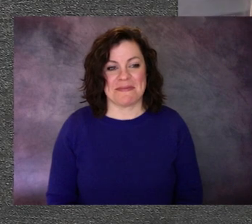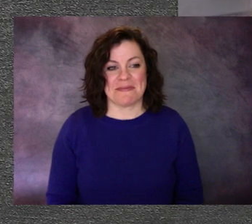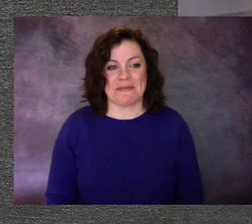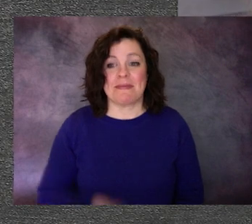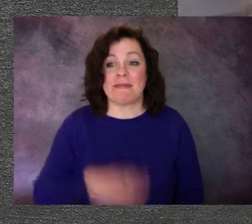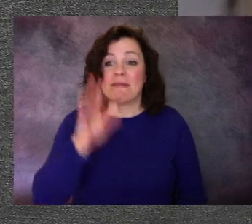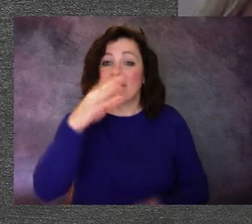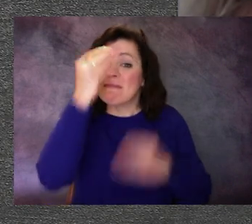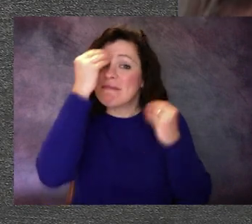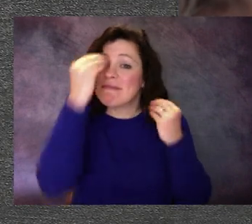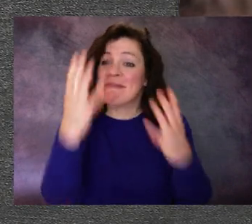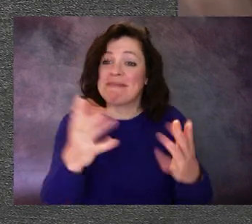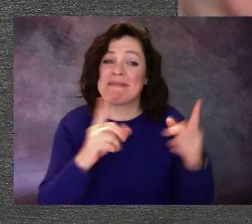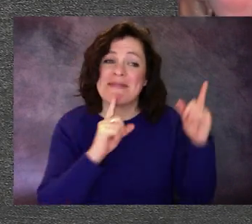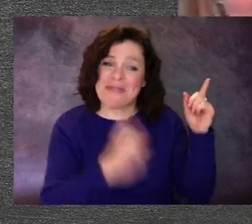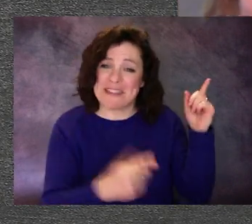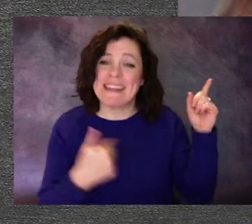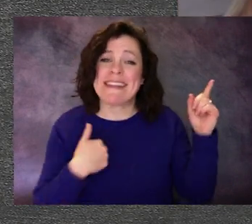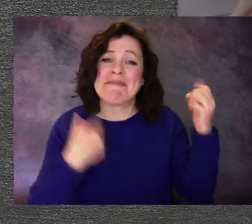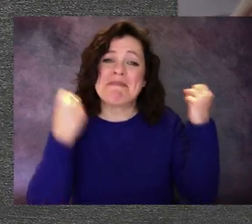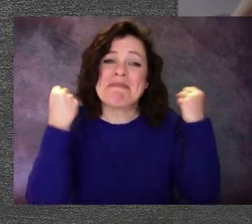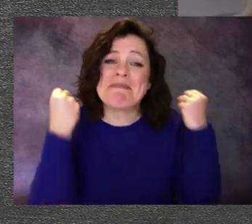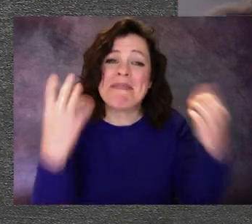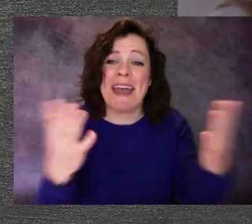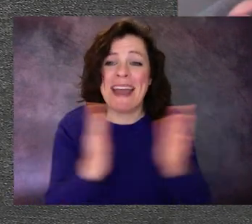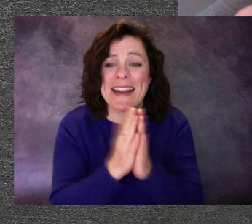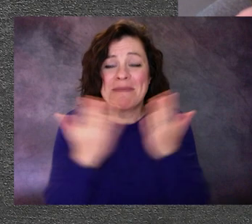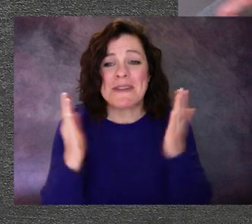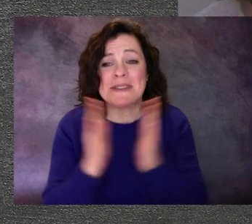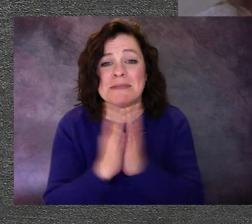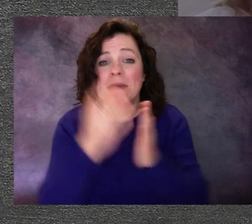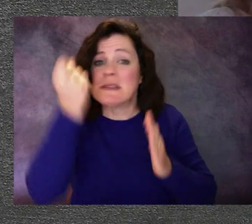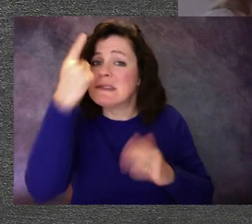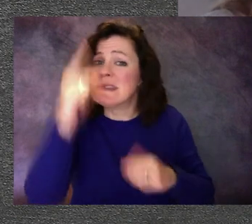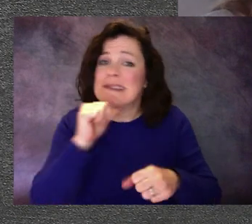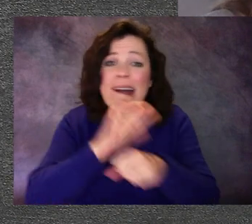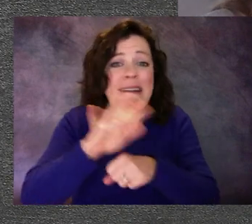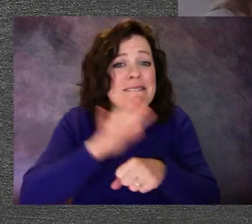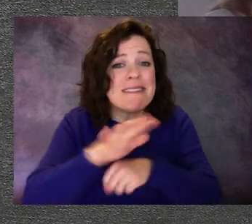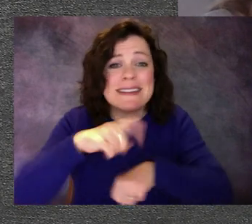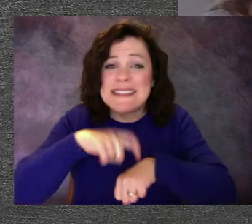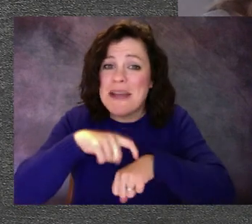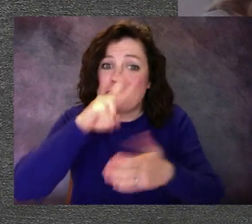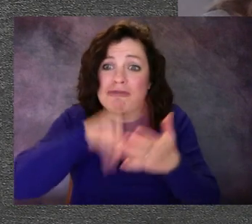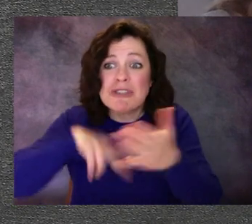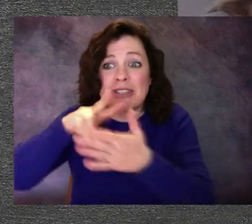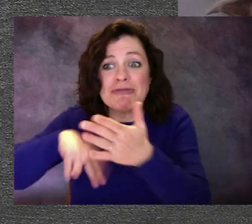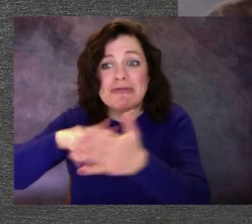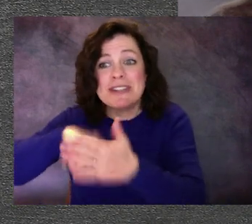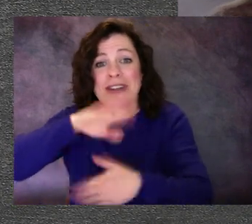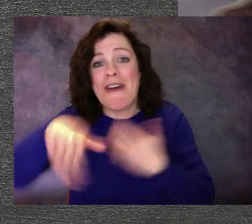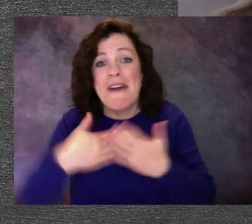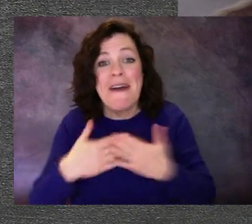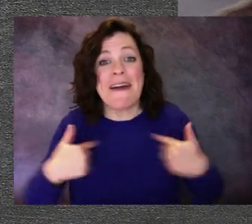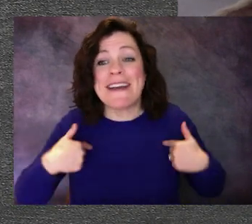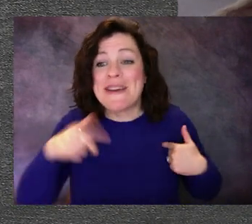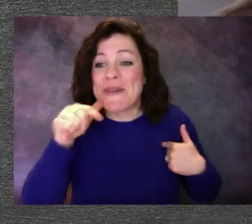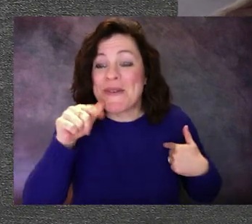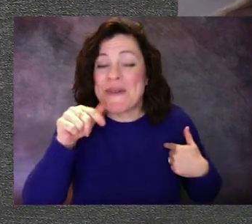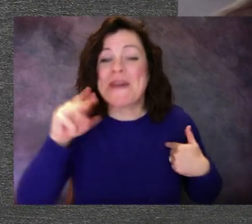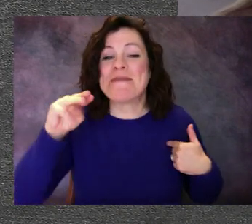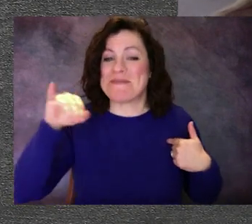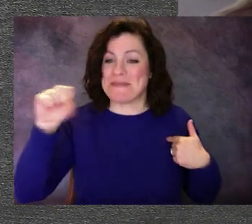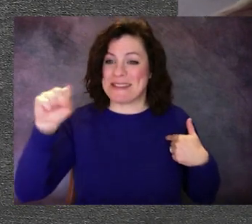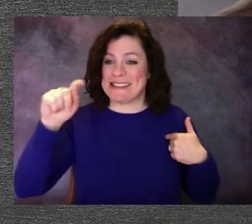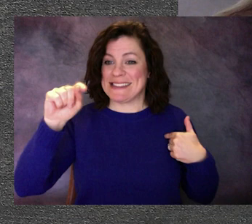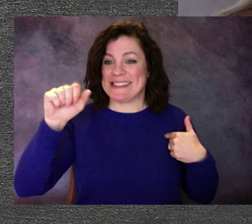Like I said, so many books, so little time. I'm Miss Tara. I'm a teacher